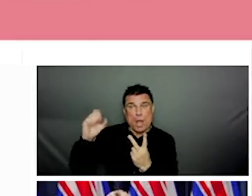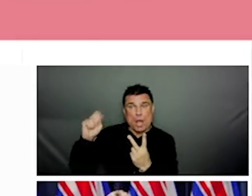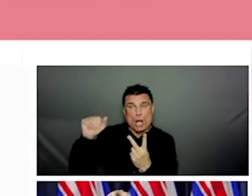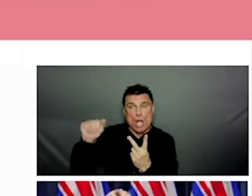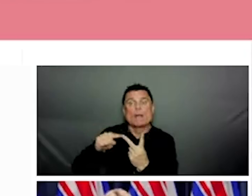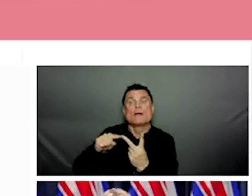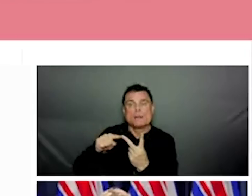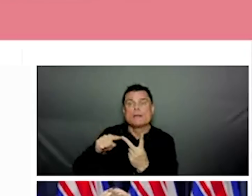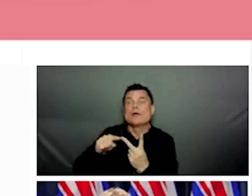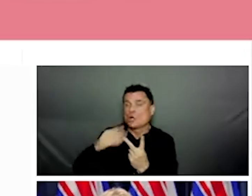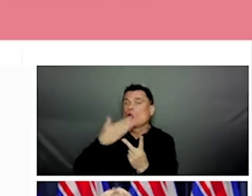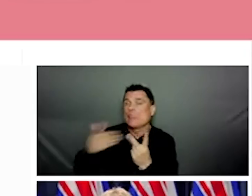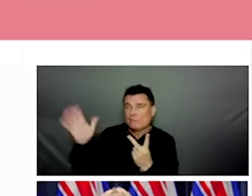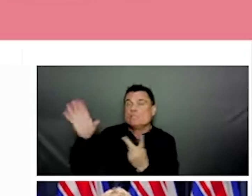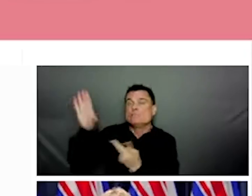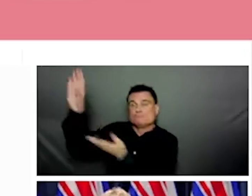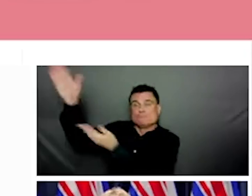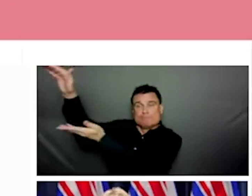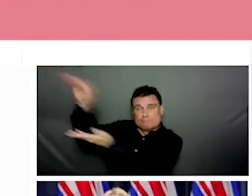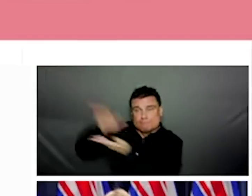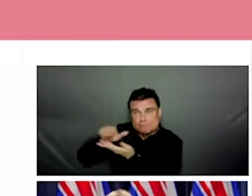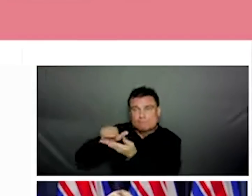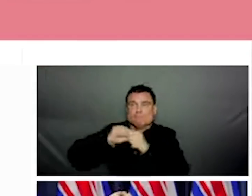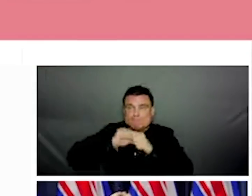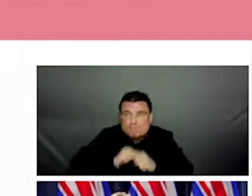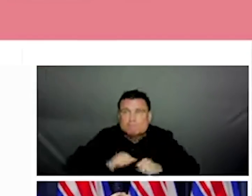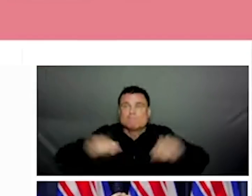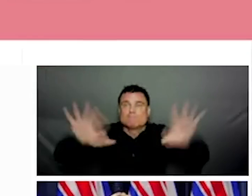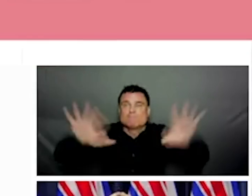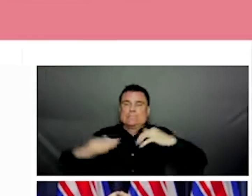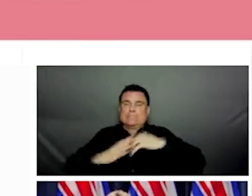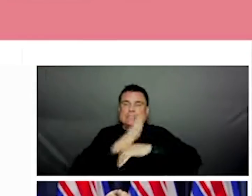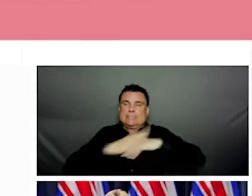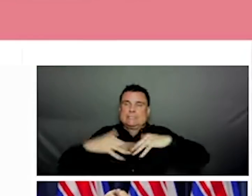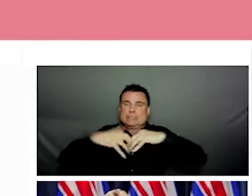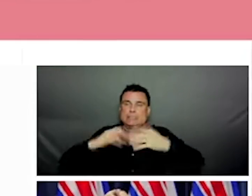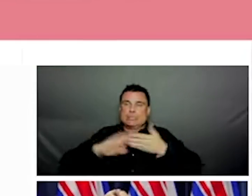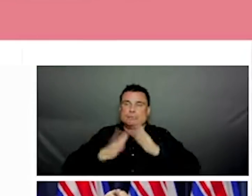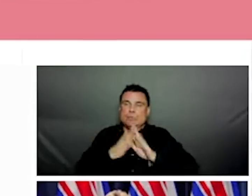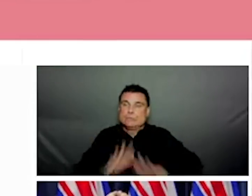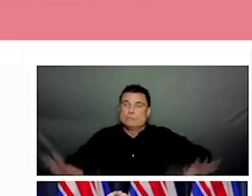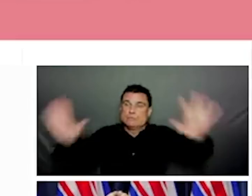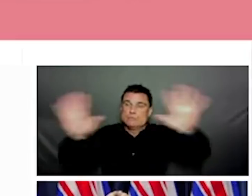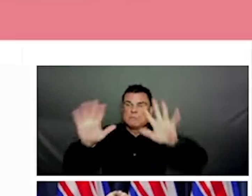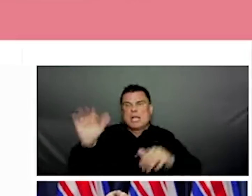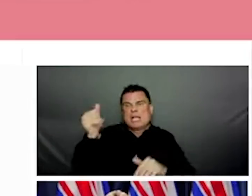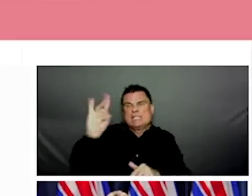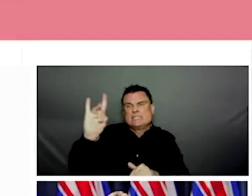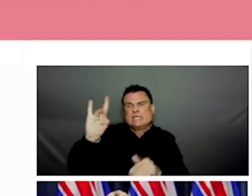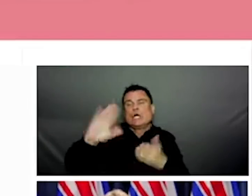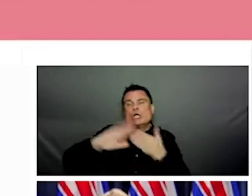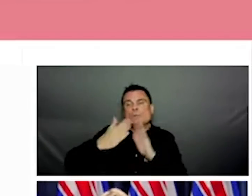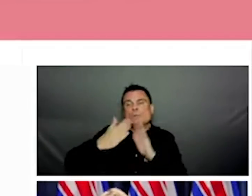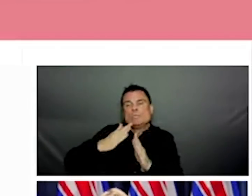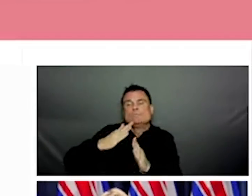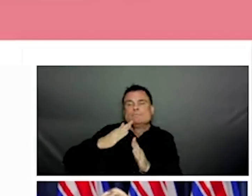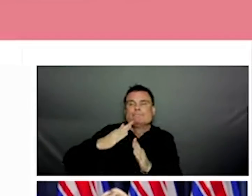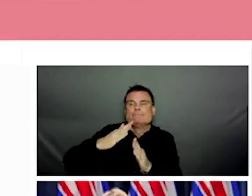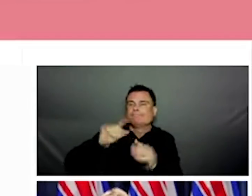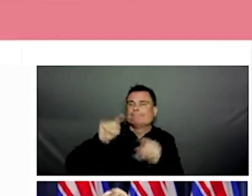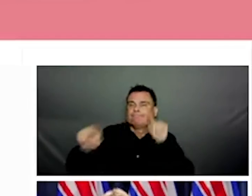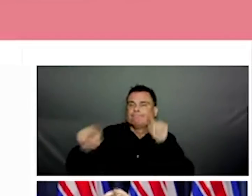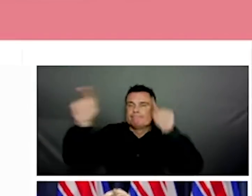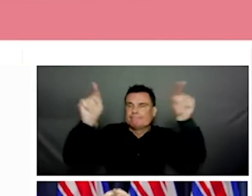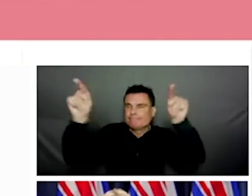risk and need and the numbers of seniors and elders in the communities. And our First Nations Health Authority has been